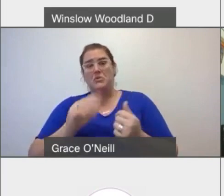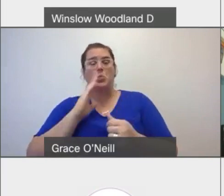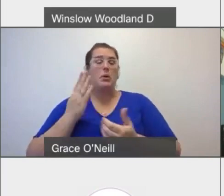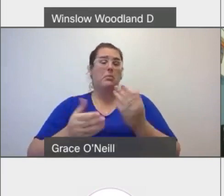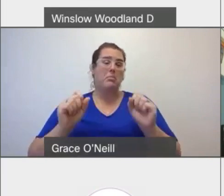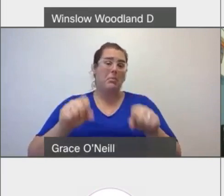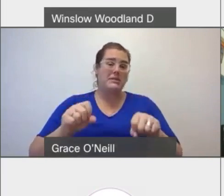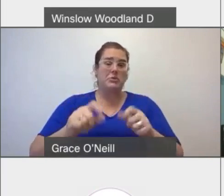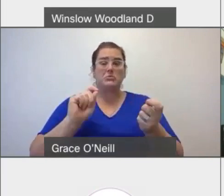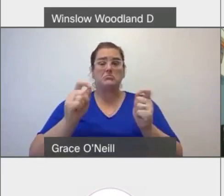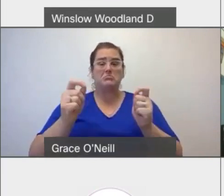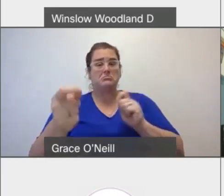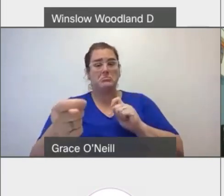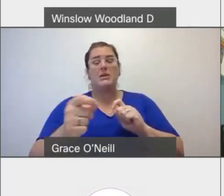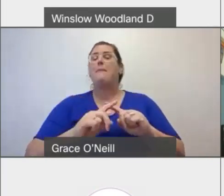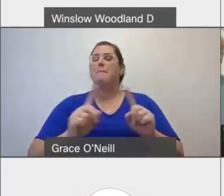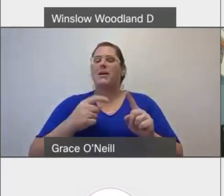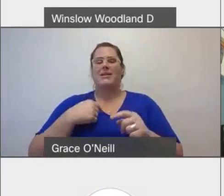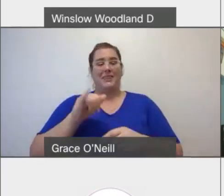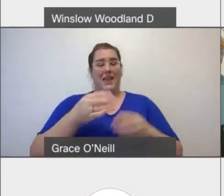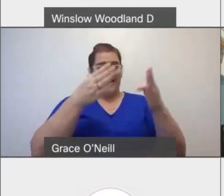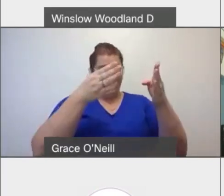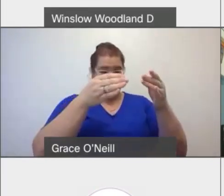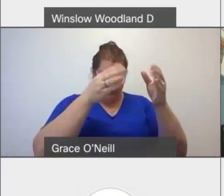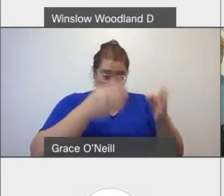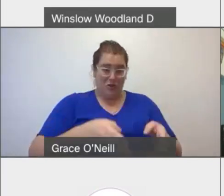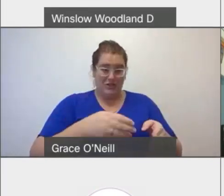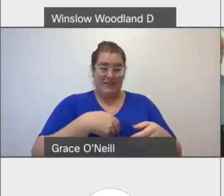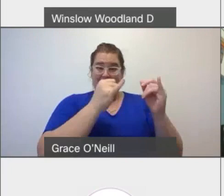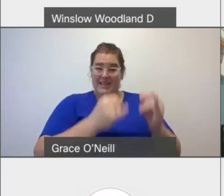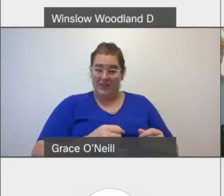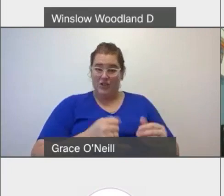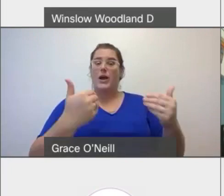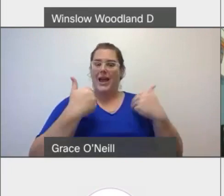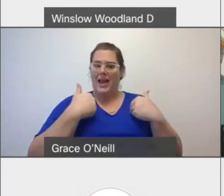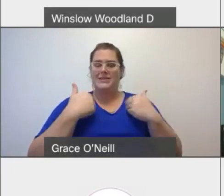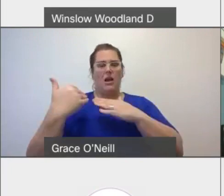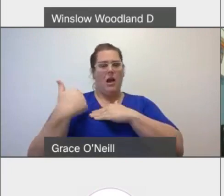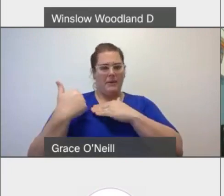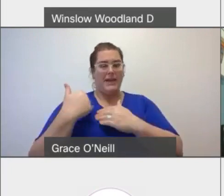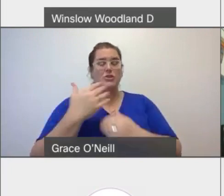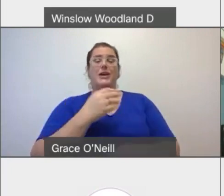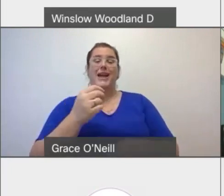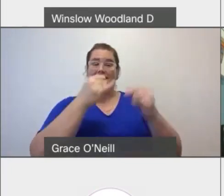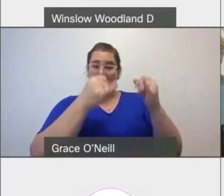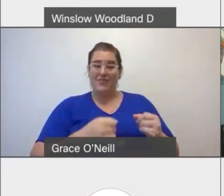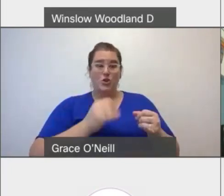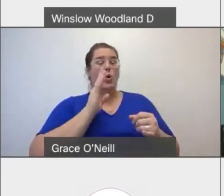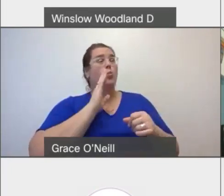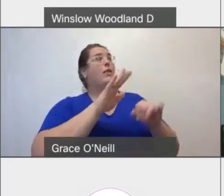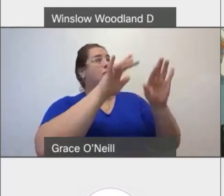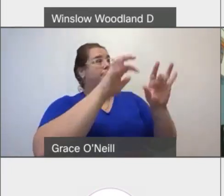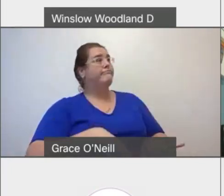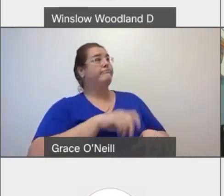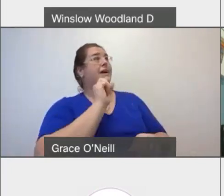the individual has the obligation, and it is the individual who will receive the notification from DC Health.